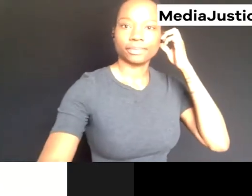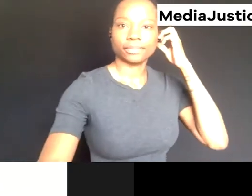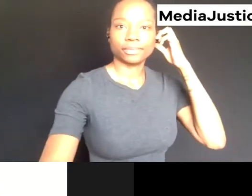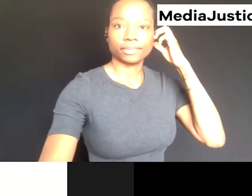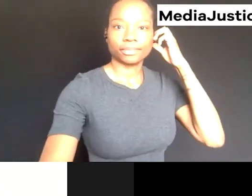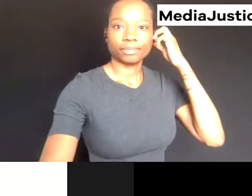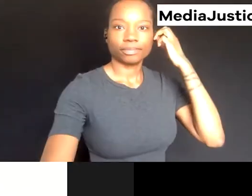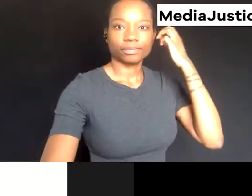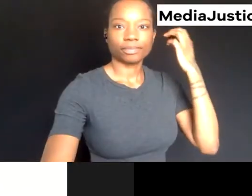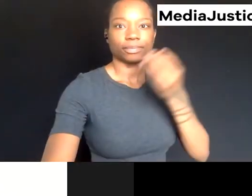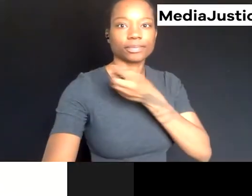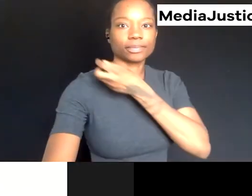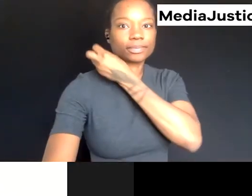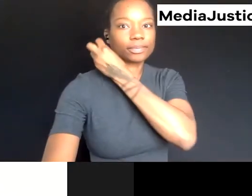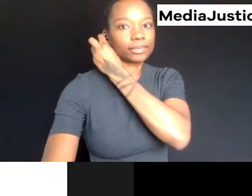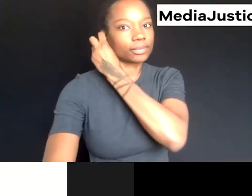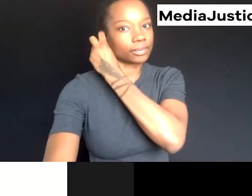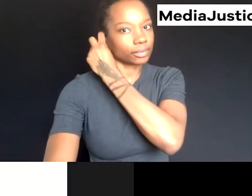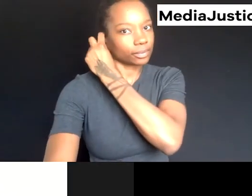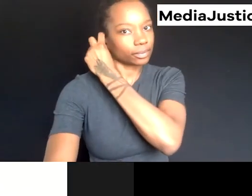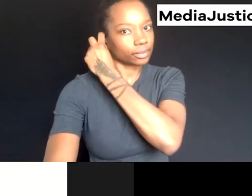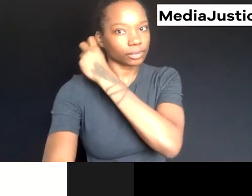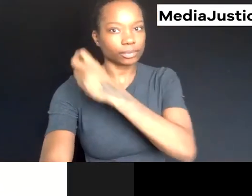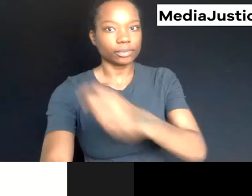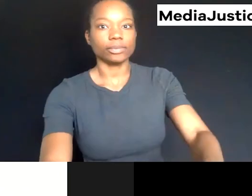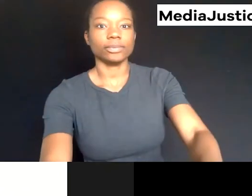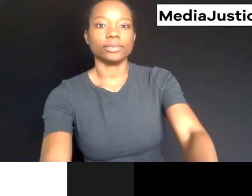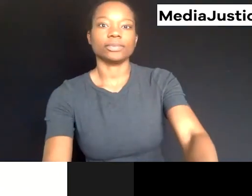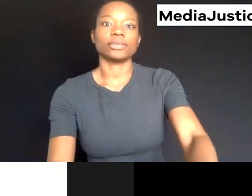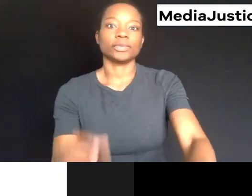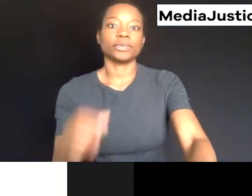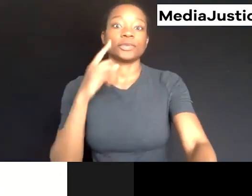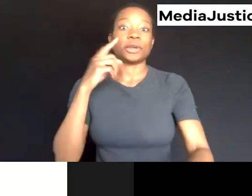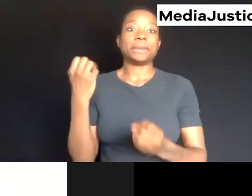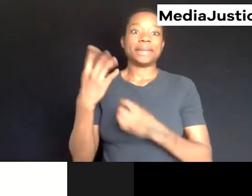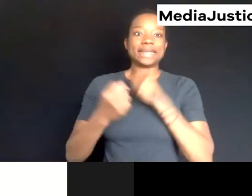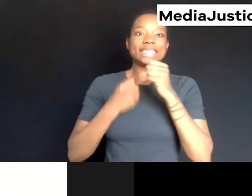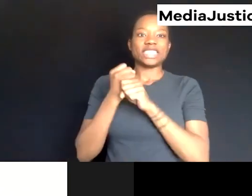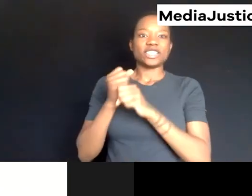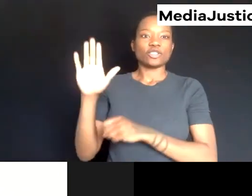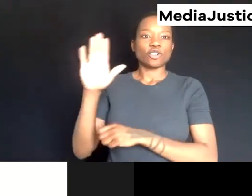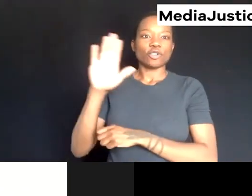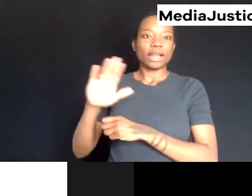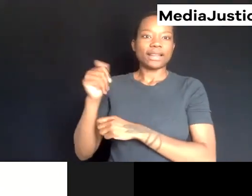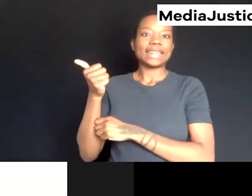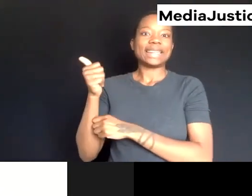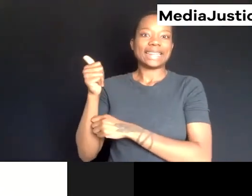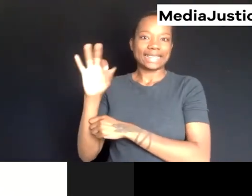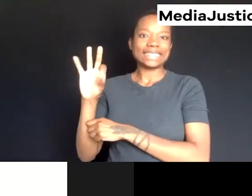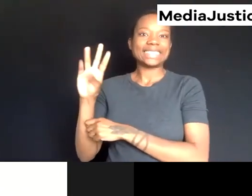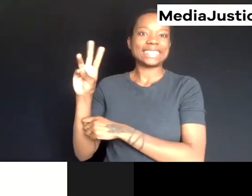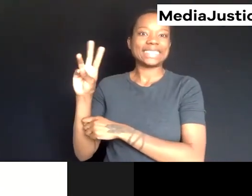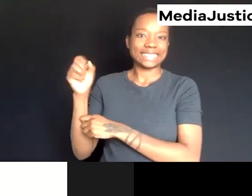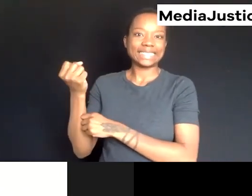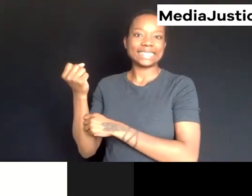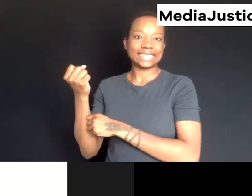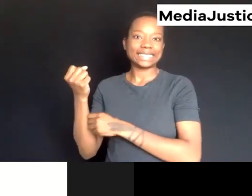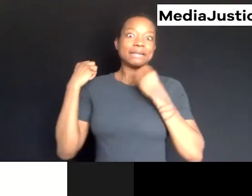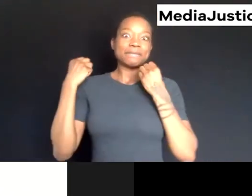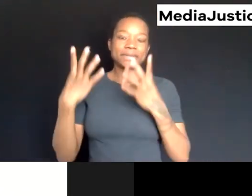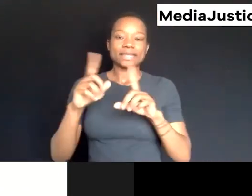the 1960s that many of these companies start publicly trading in the stock exchange. And as a